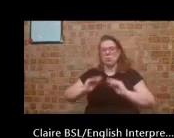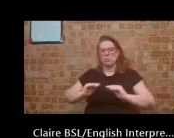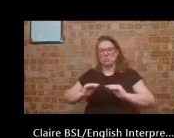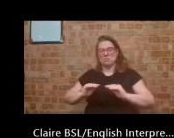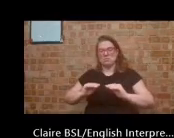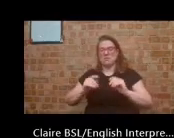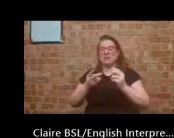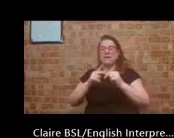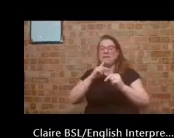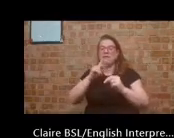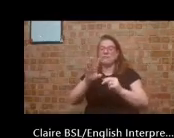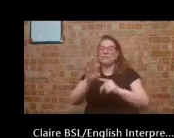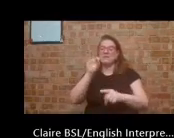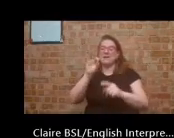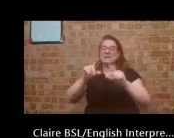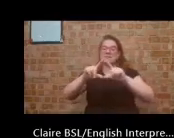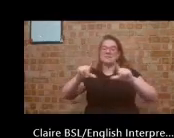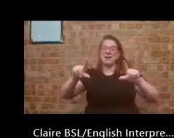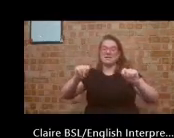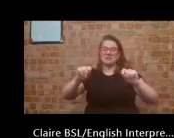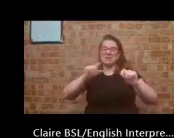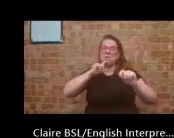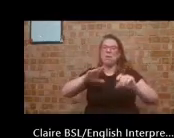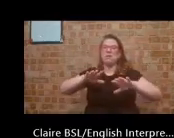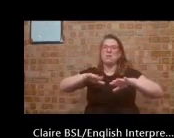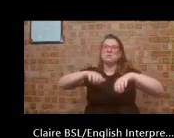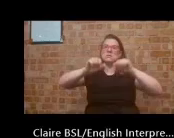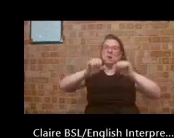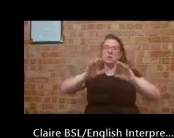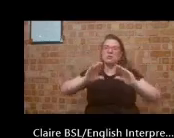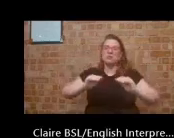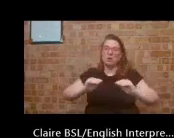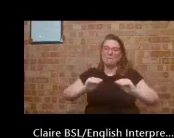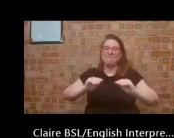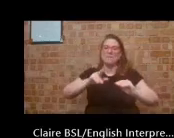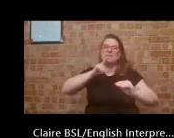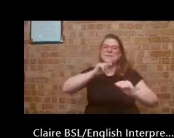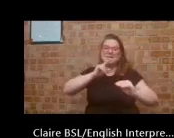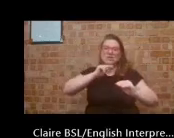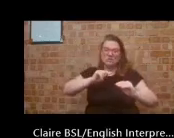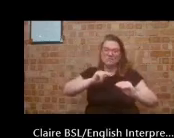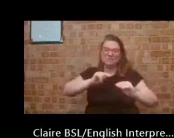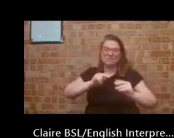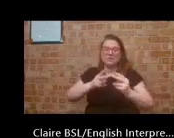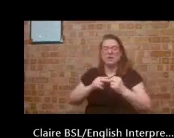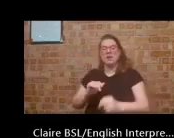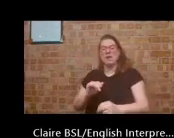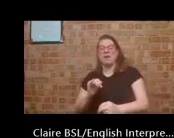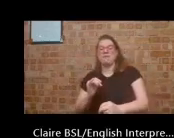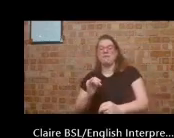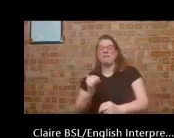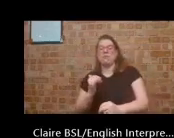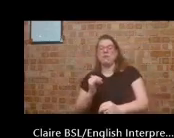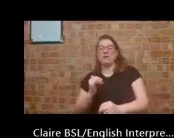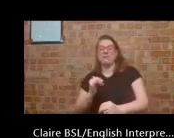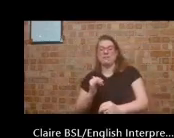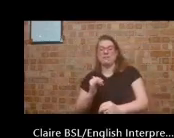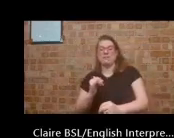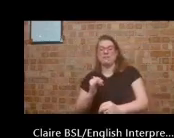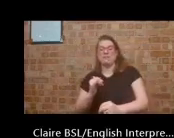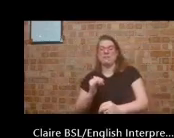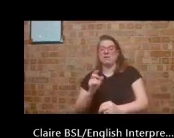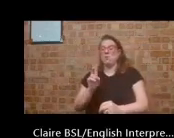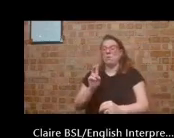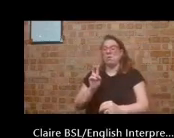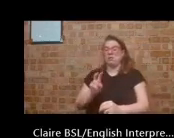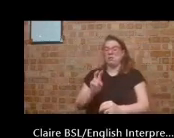field, it will start and stop dictation. And if the phone is ringing, it will answer a call. And if you're on a